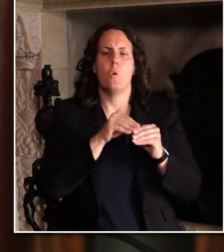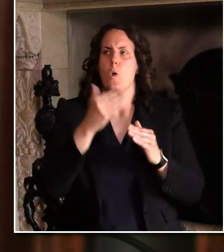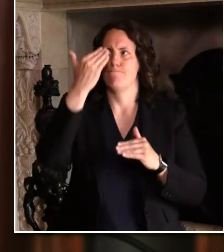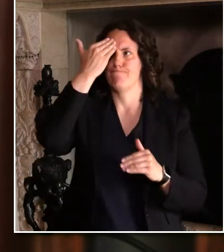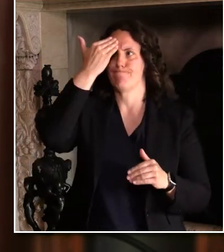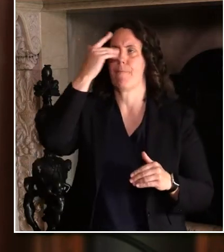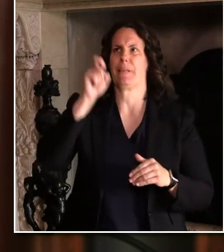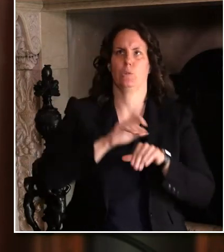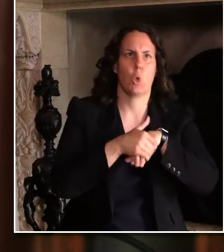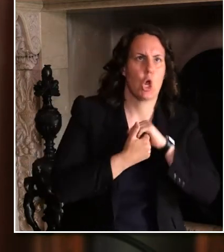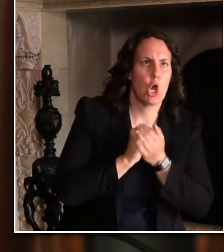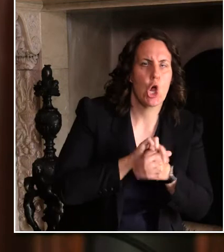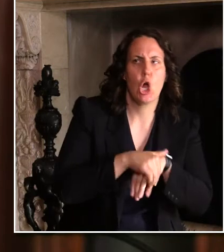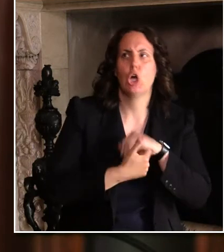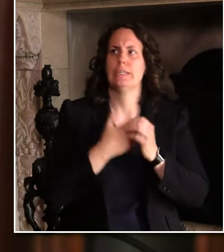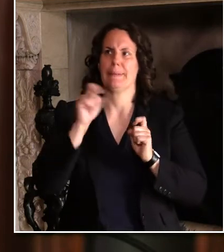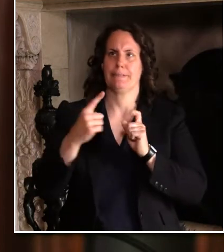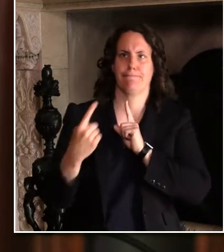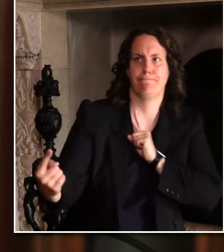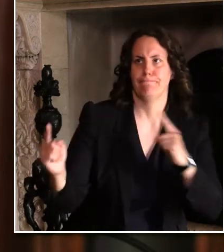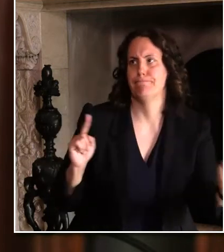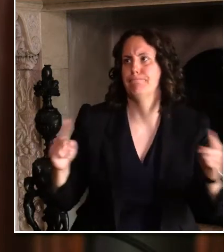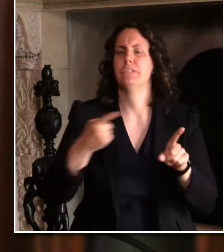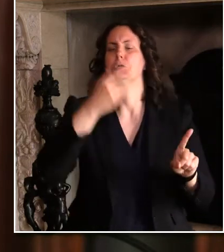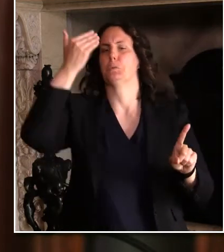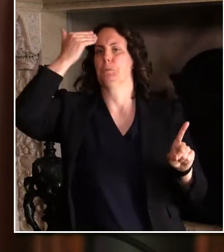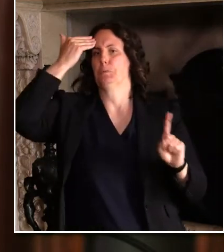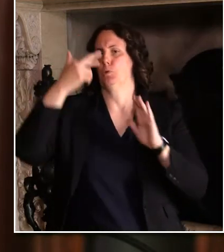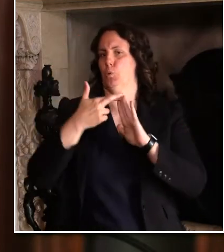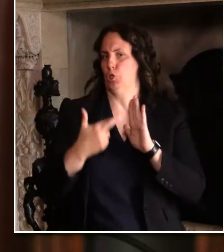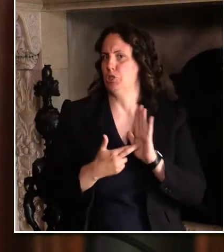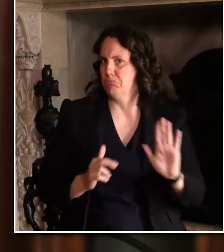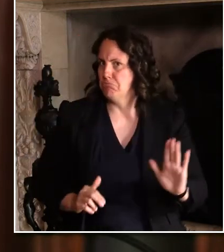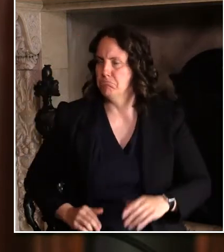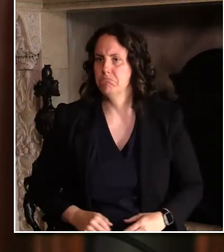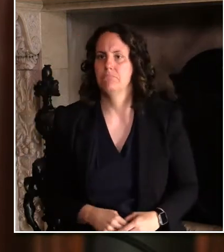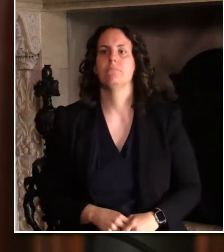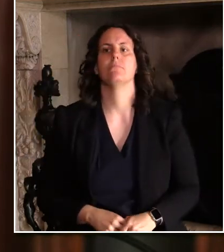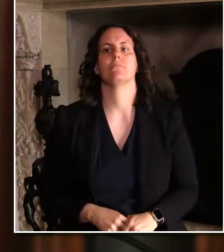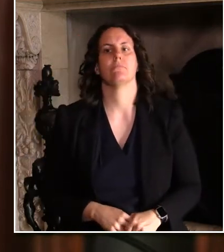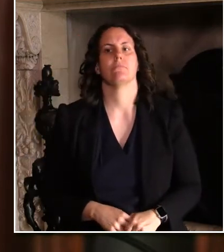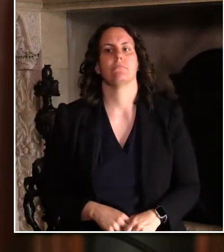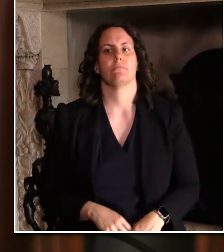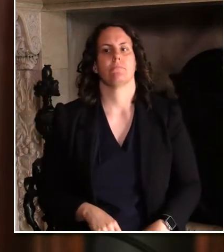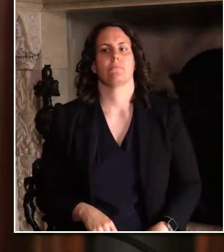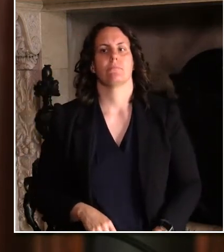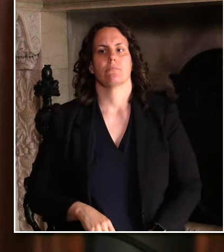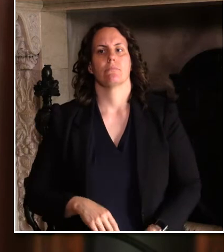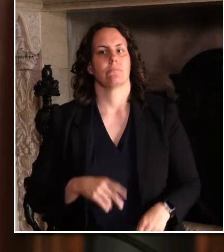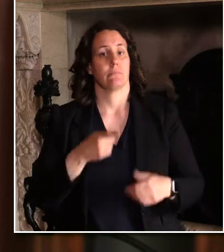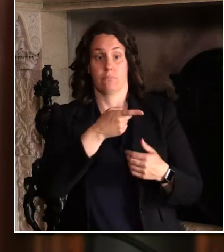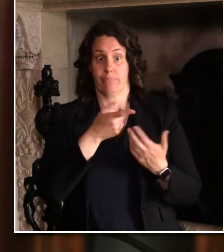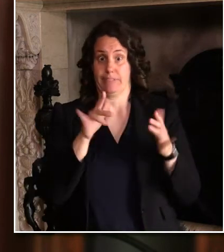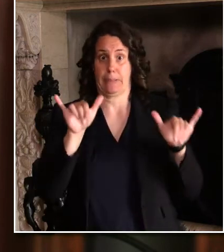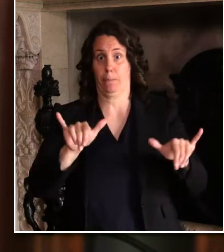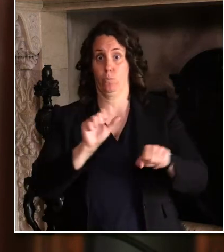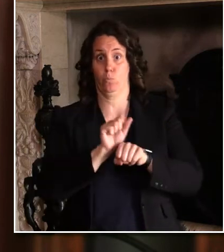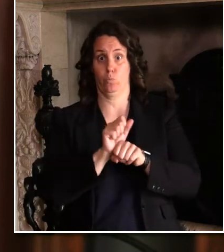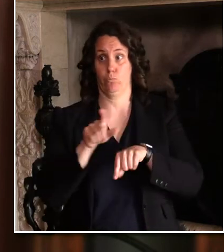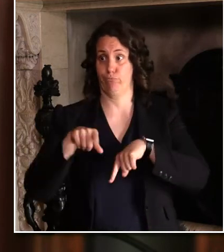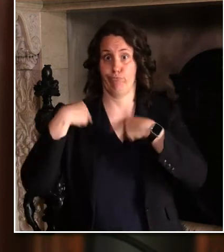to be doing to make sure we're not spreading the virus. But certainly, all of